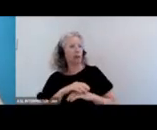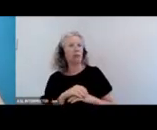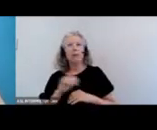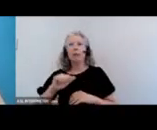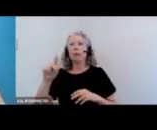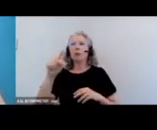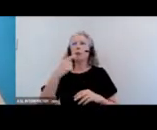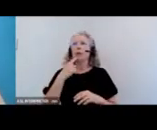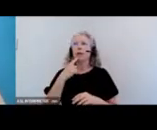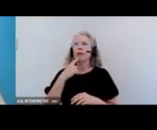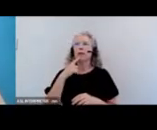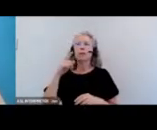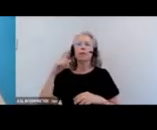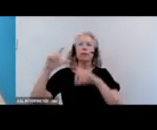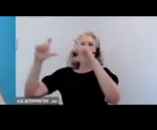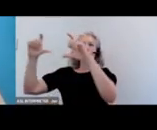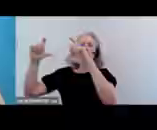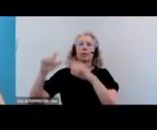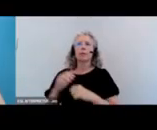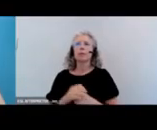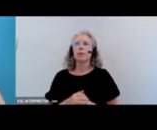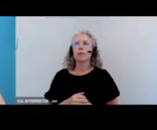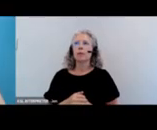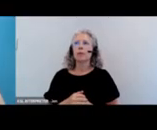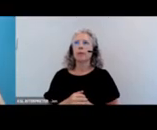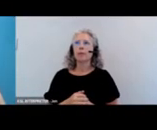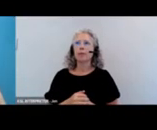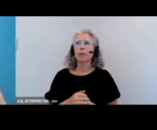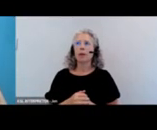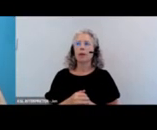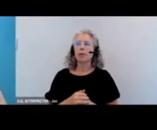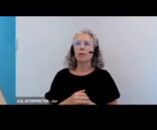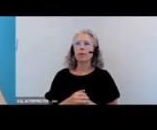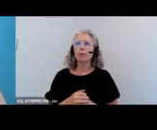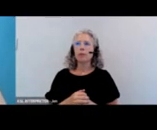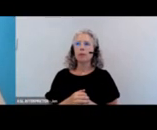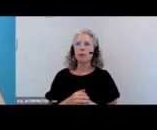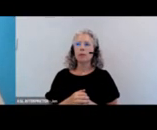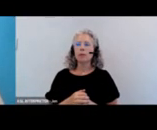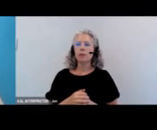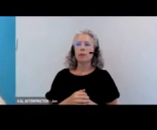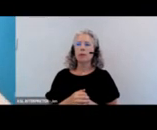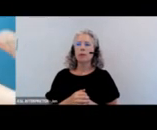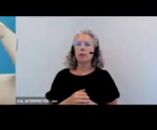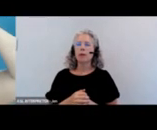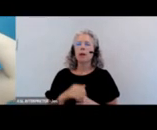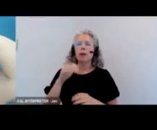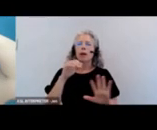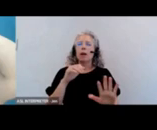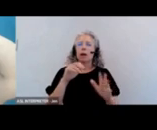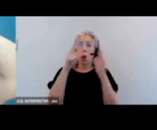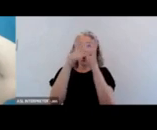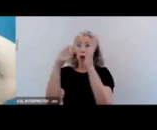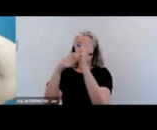bubble says up toward the top right. Now, when I looked at these articles a little bit